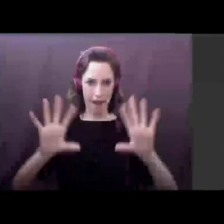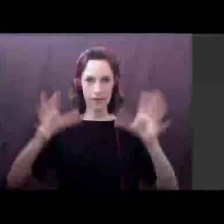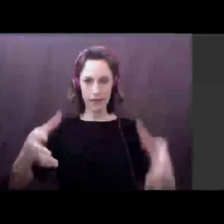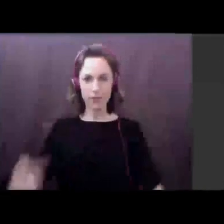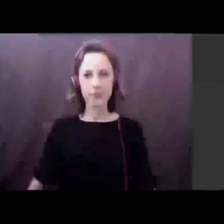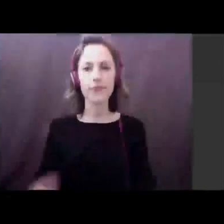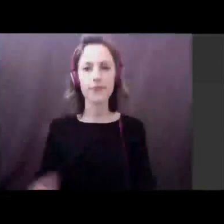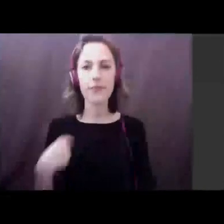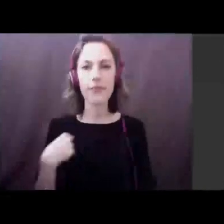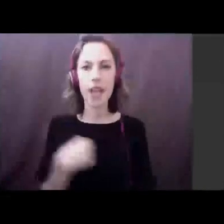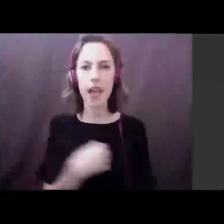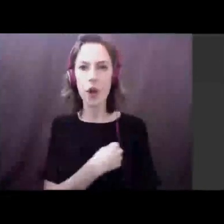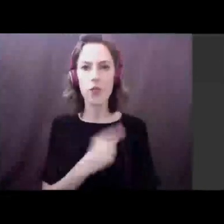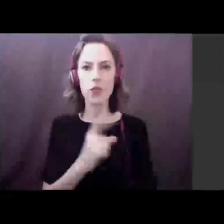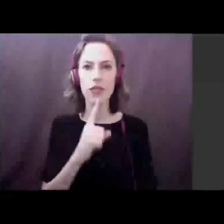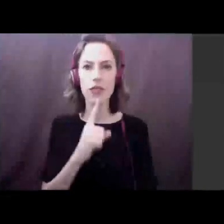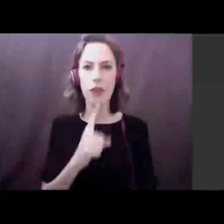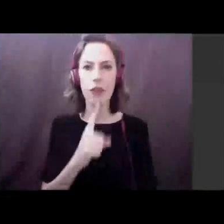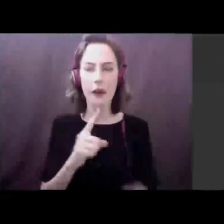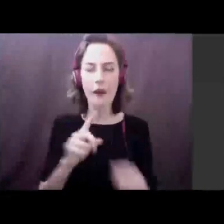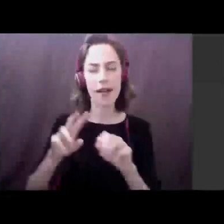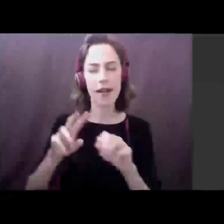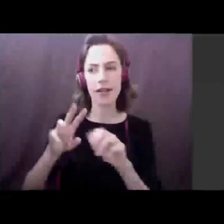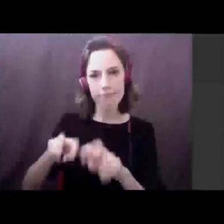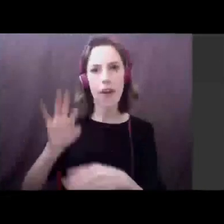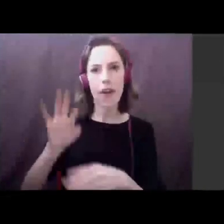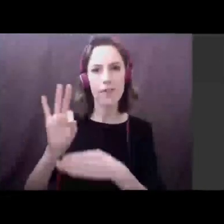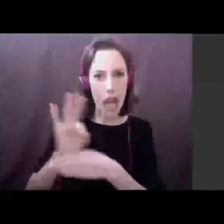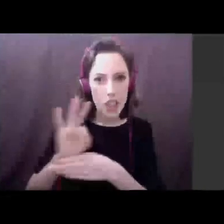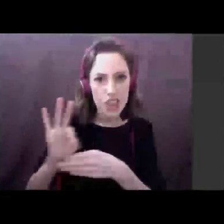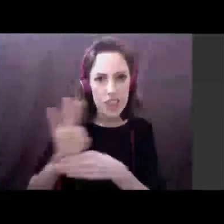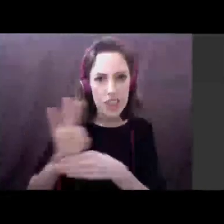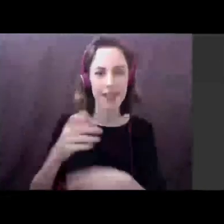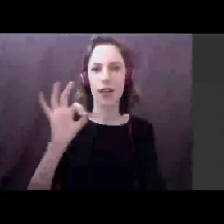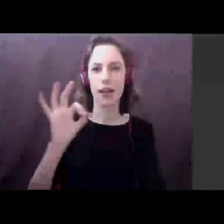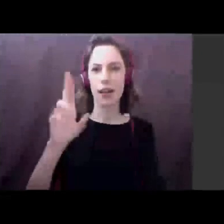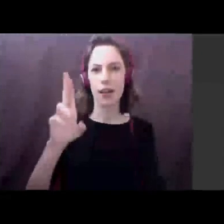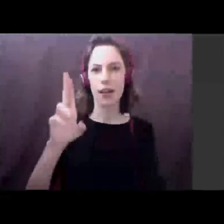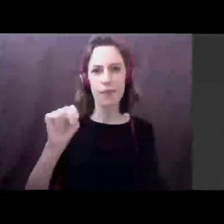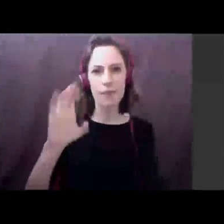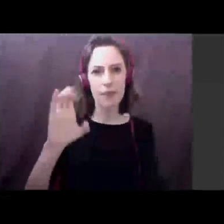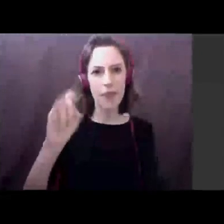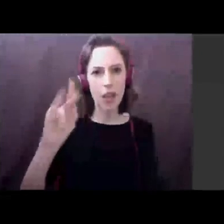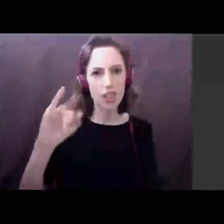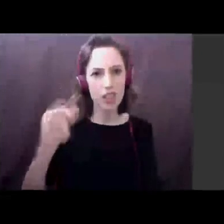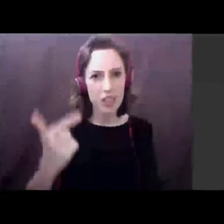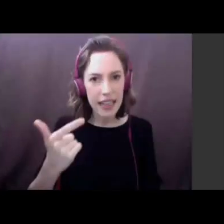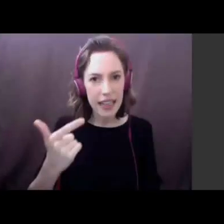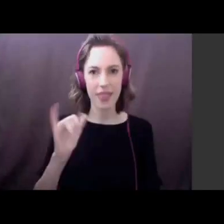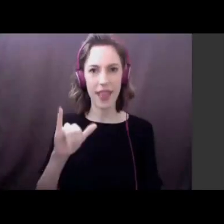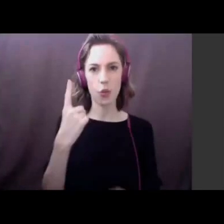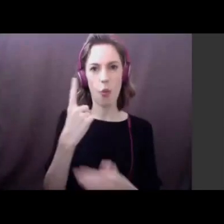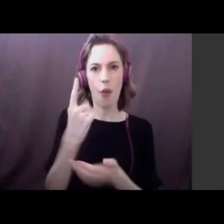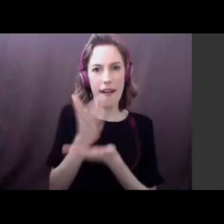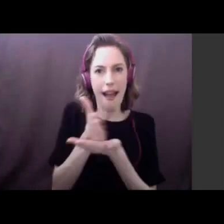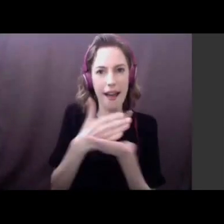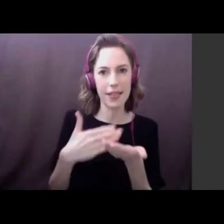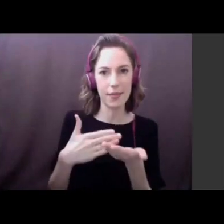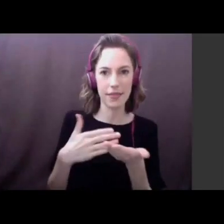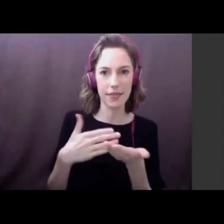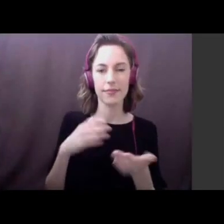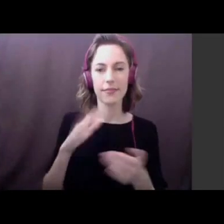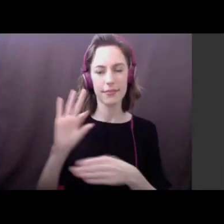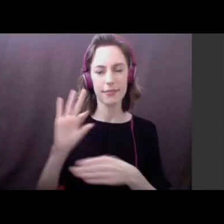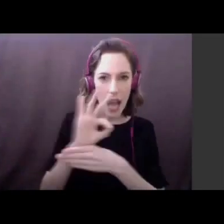person's functional limitations. And there's two ways of collecting this data. We can collect it through functional questionnaires, like